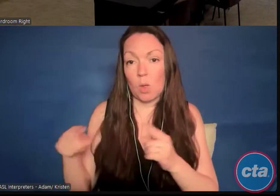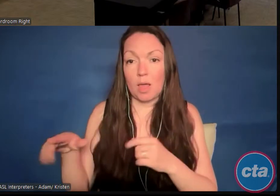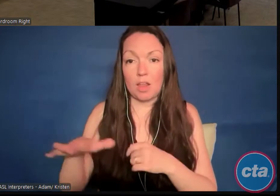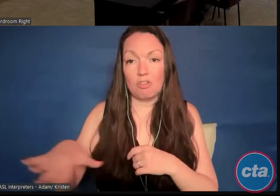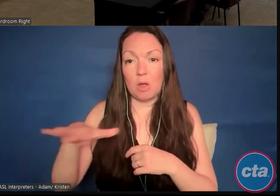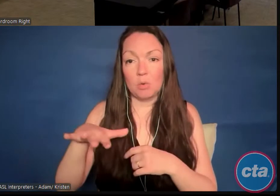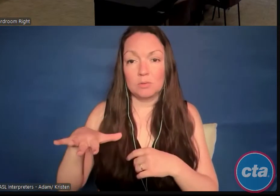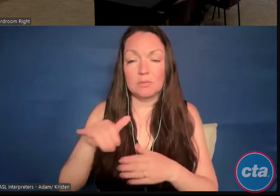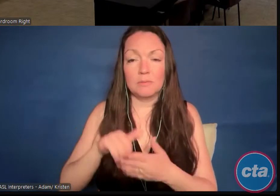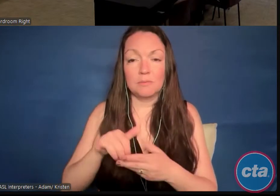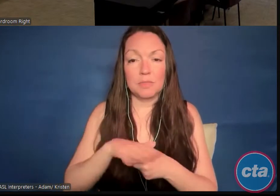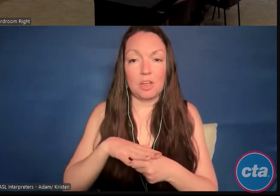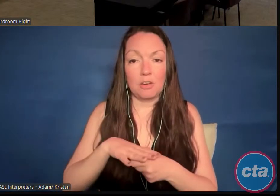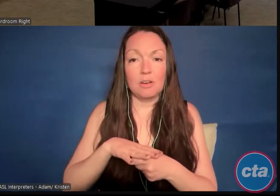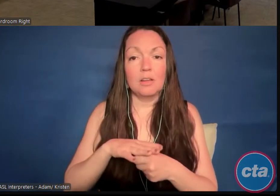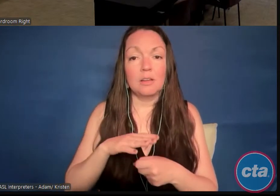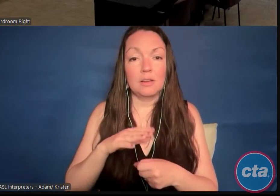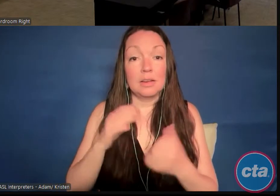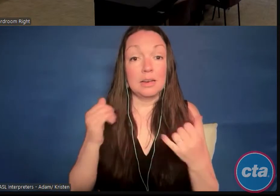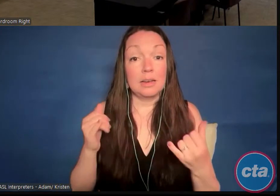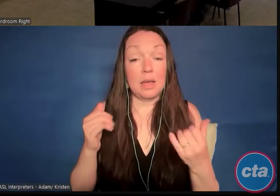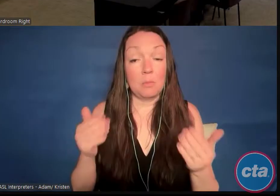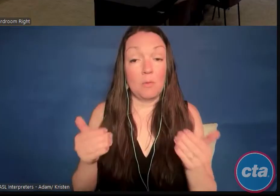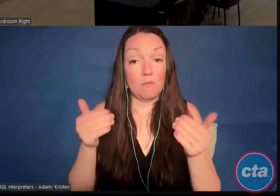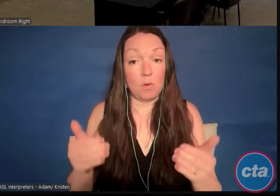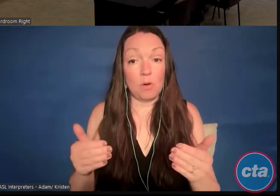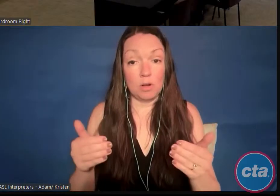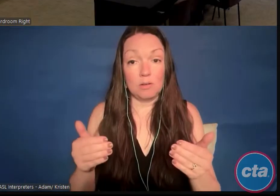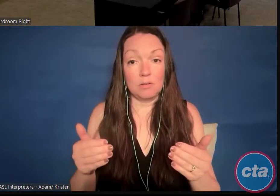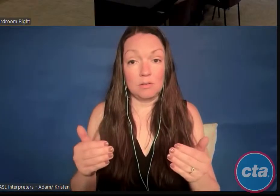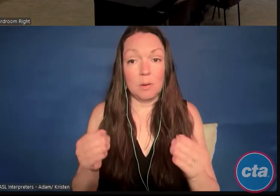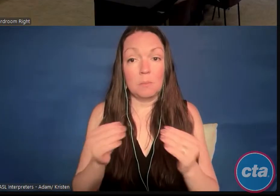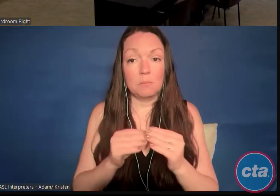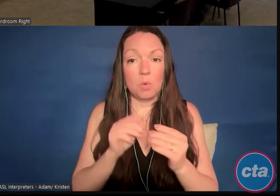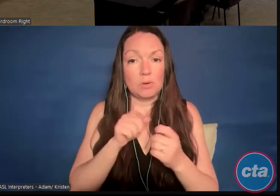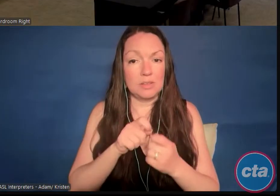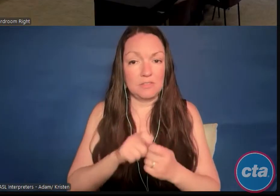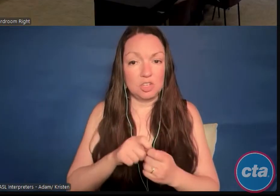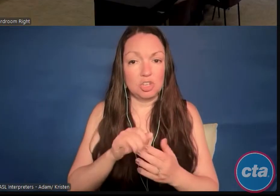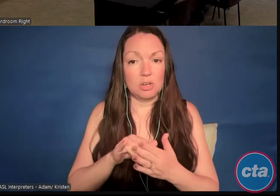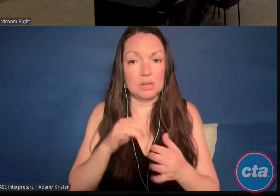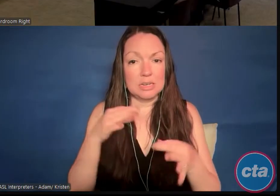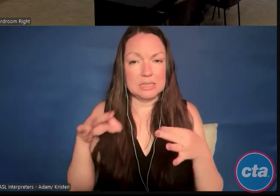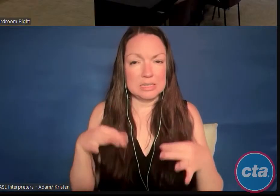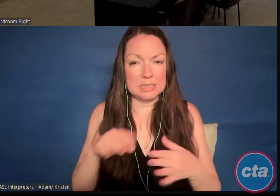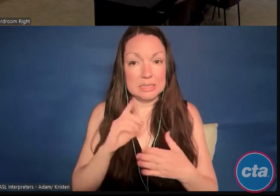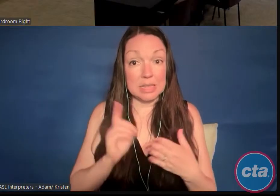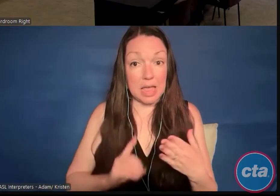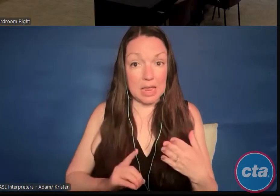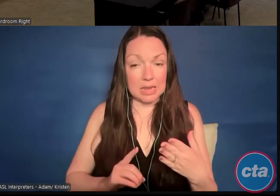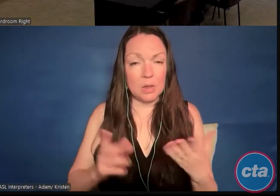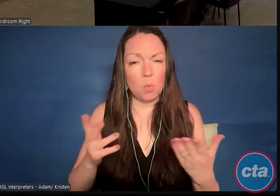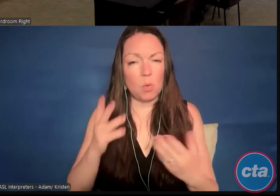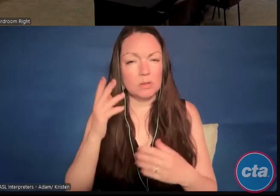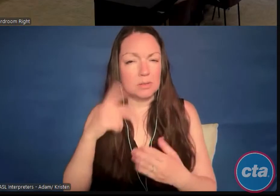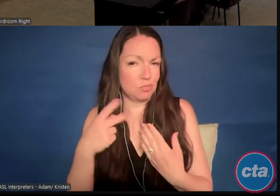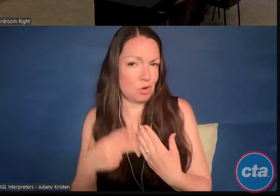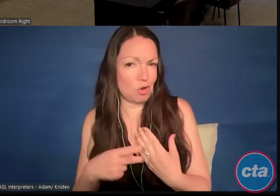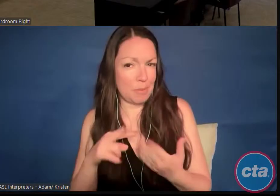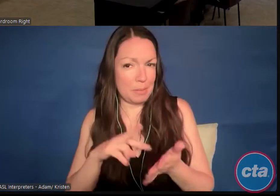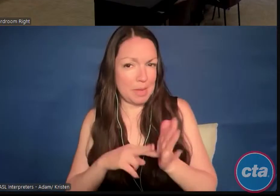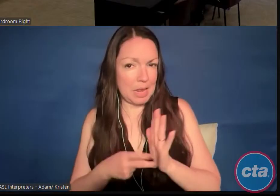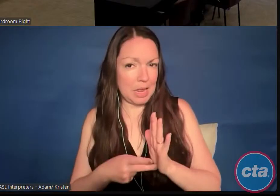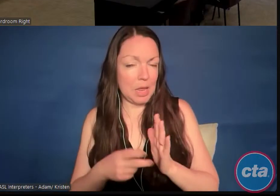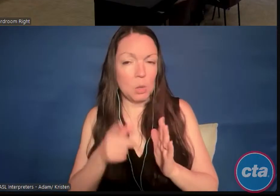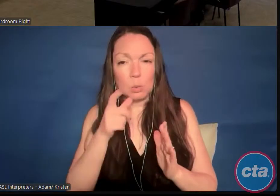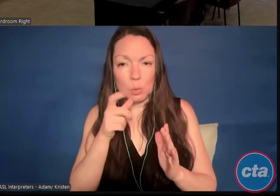to kind of start on the, now that we're moving forward, we'll have some more definition on design. Like, what is it? You all said programming, like, what does programming mean, right? Like,